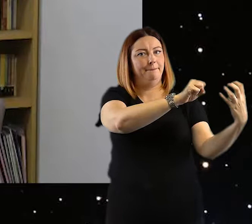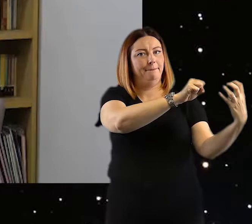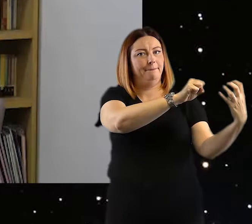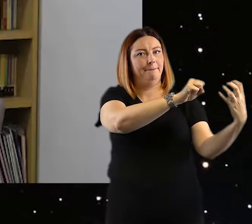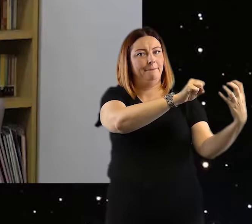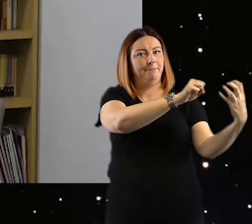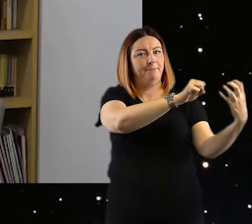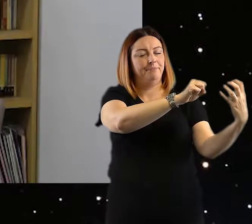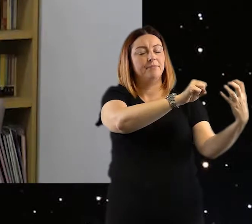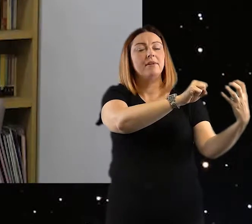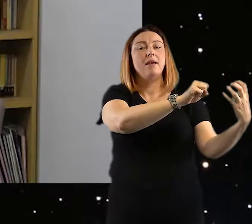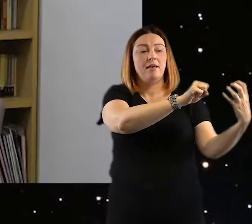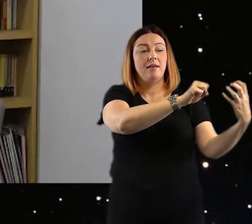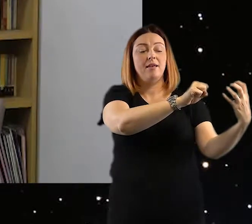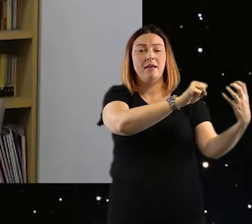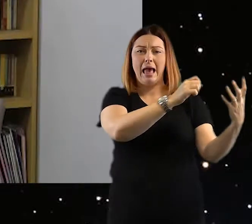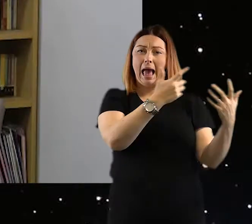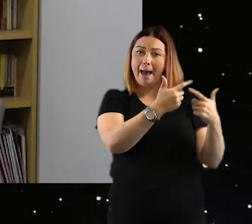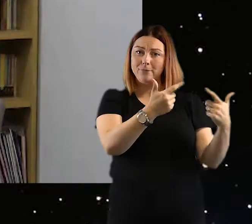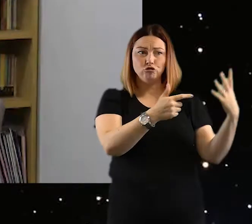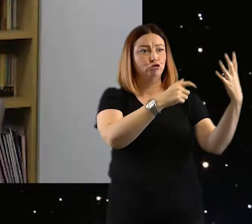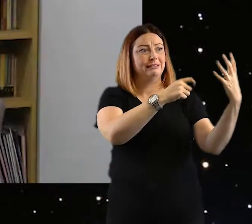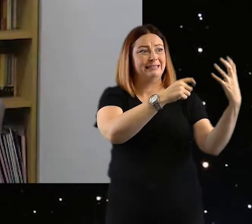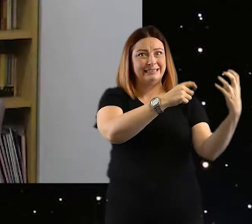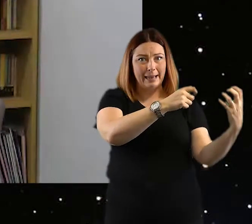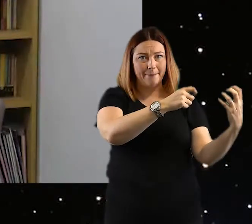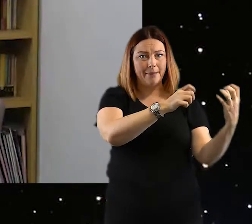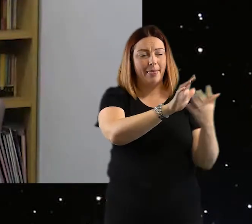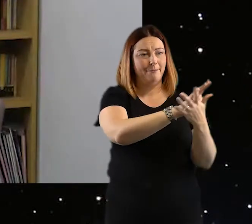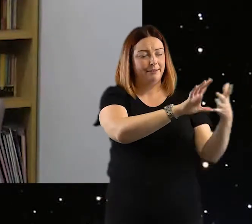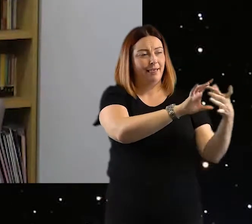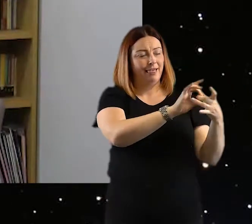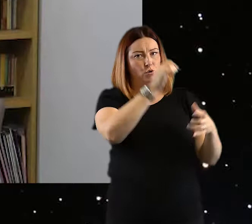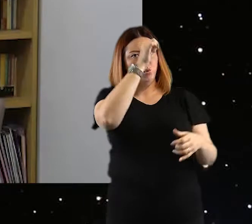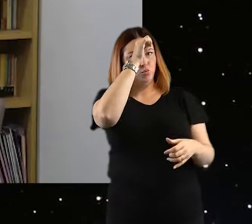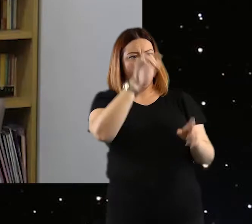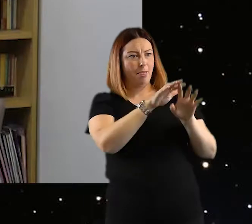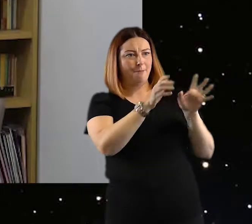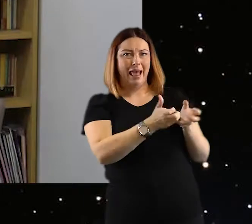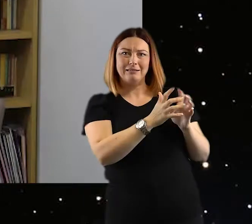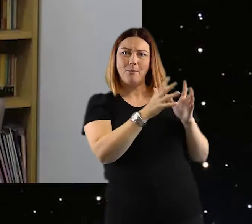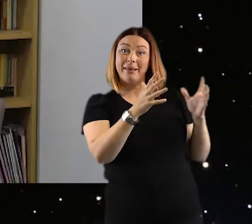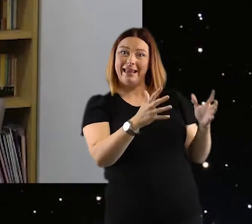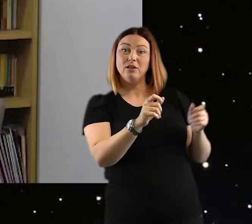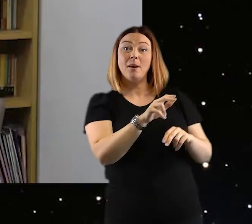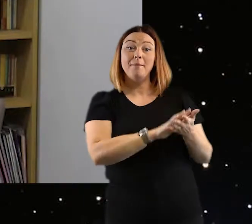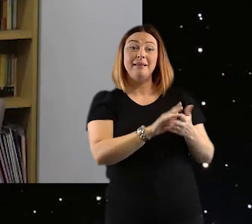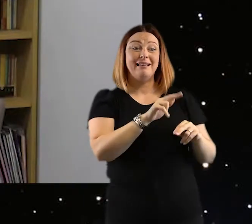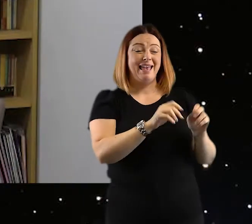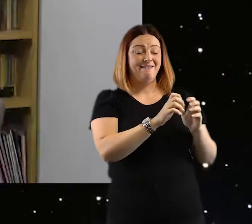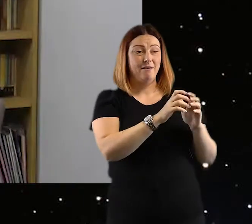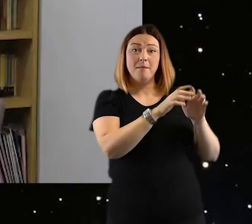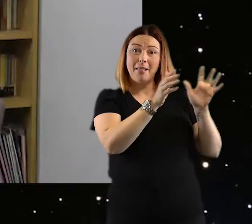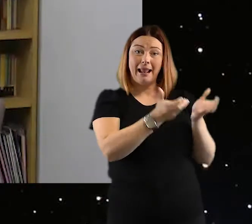you study it. And then of course the size of that dip, the depth of that dip is related to the size of the planet.